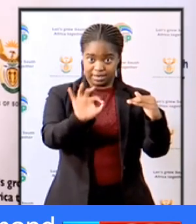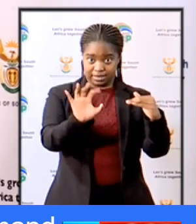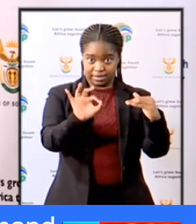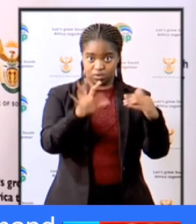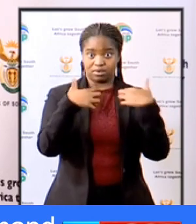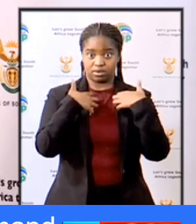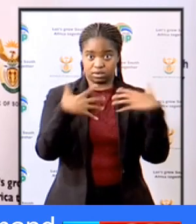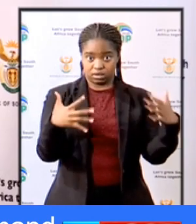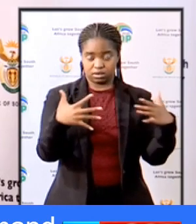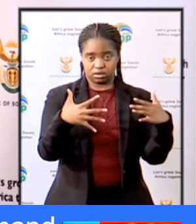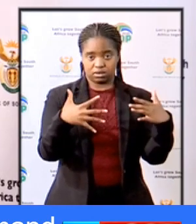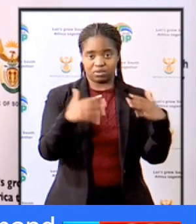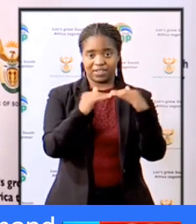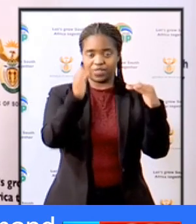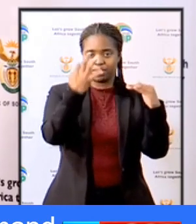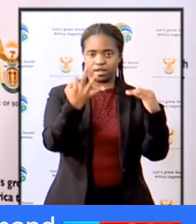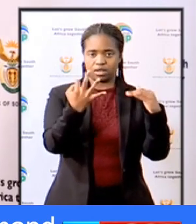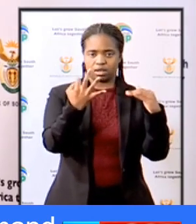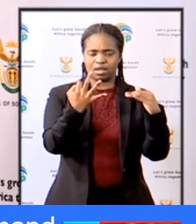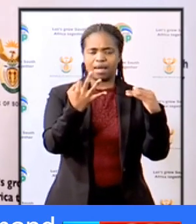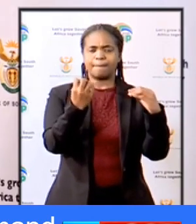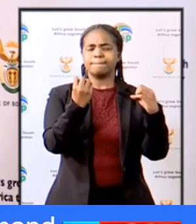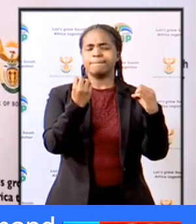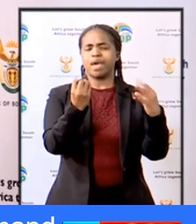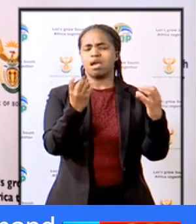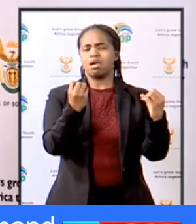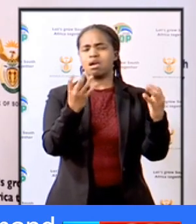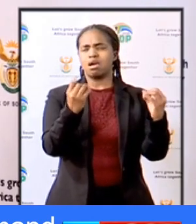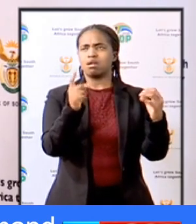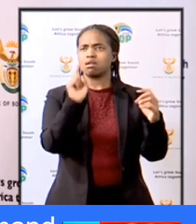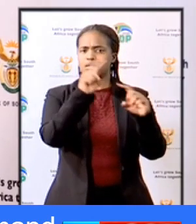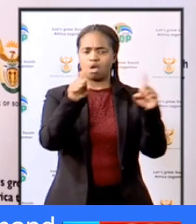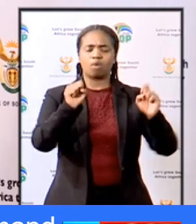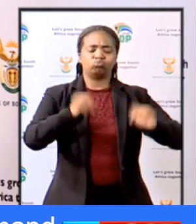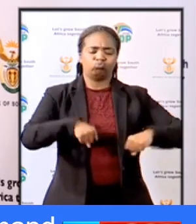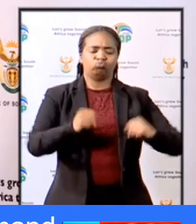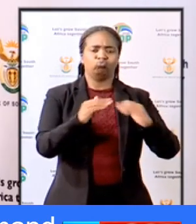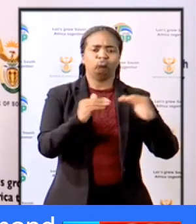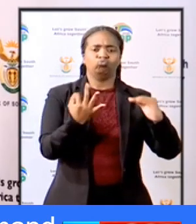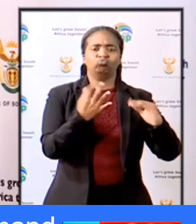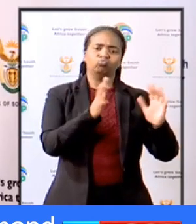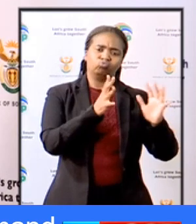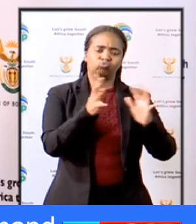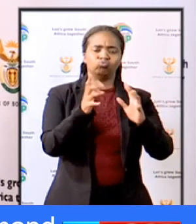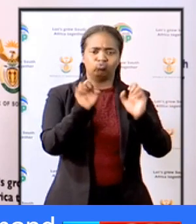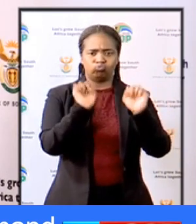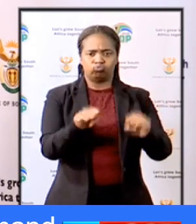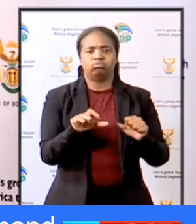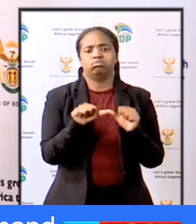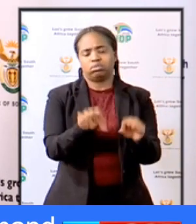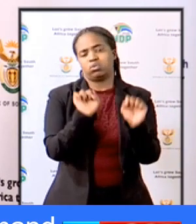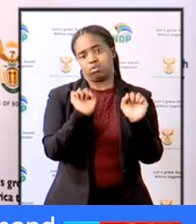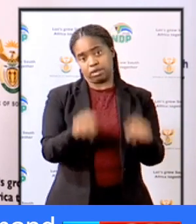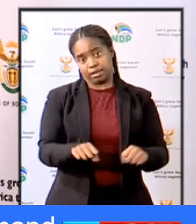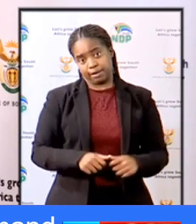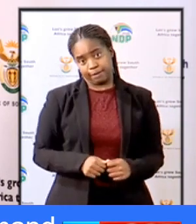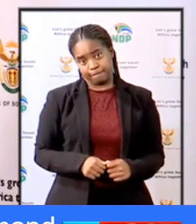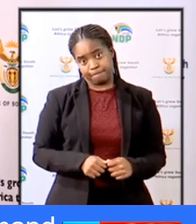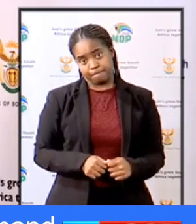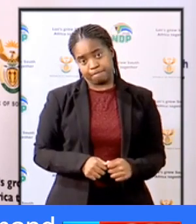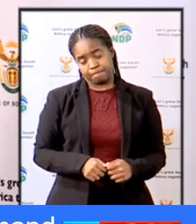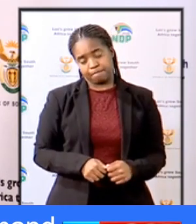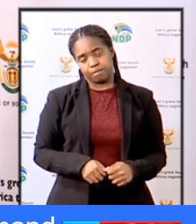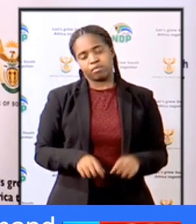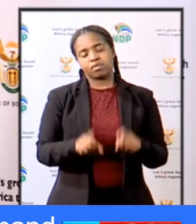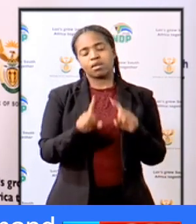necessary green light by many stakeholders in our country to proceed to that level.